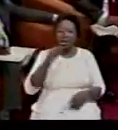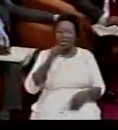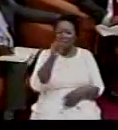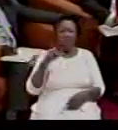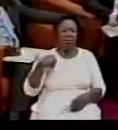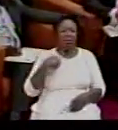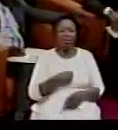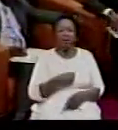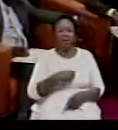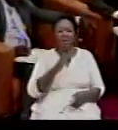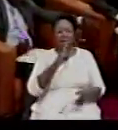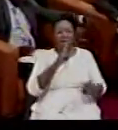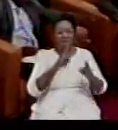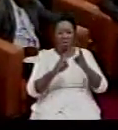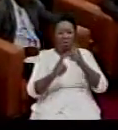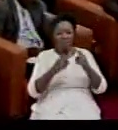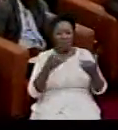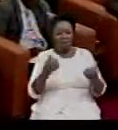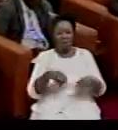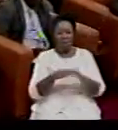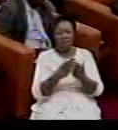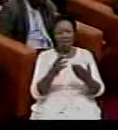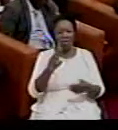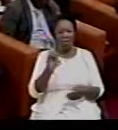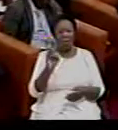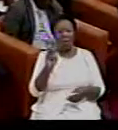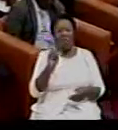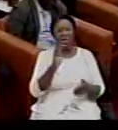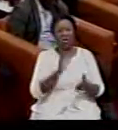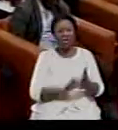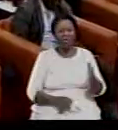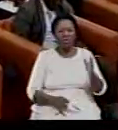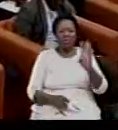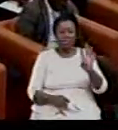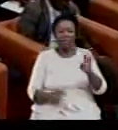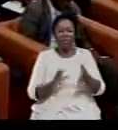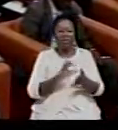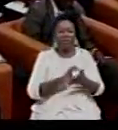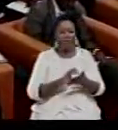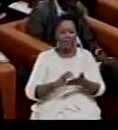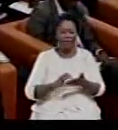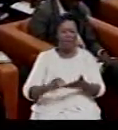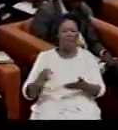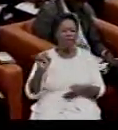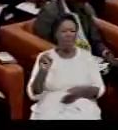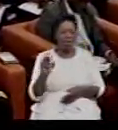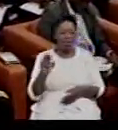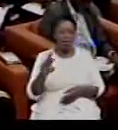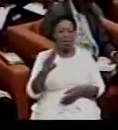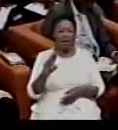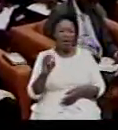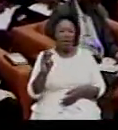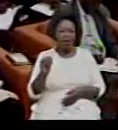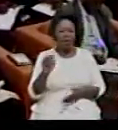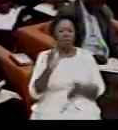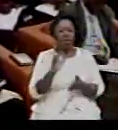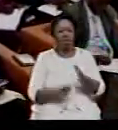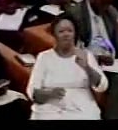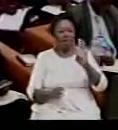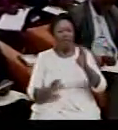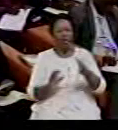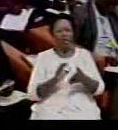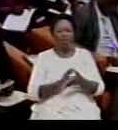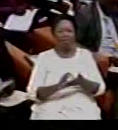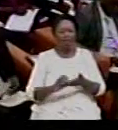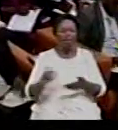at Romans chapter 4, and we're looking at verse 12. Romans chapter 4, reading